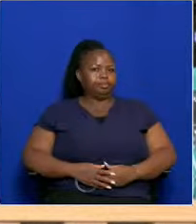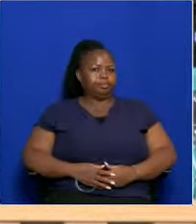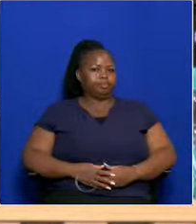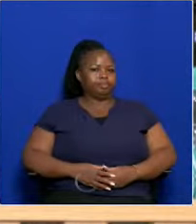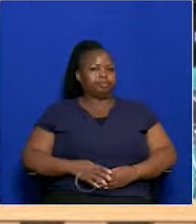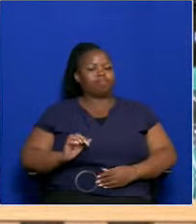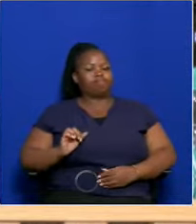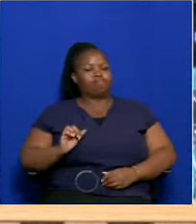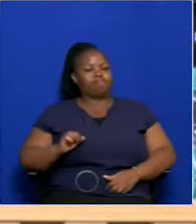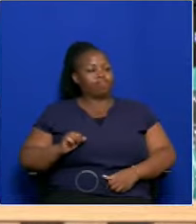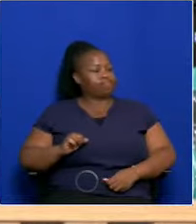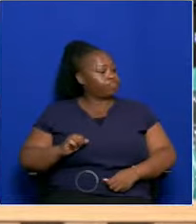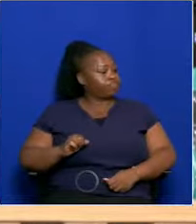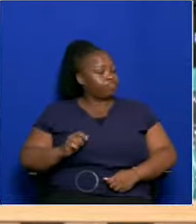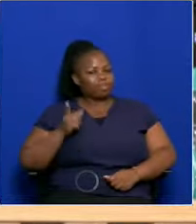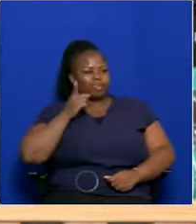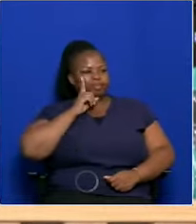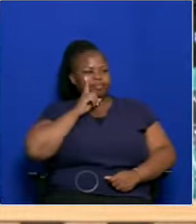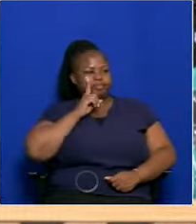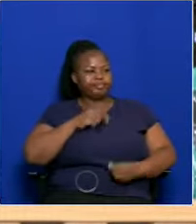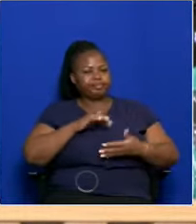If you go to page